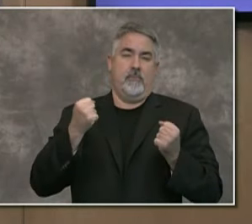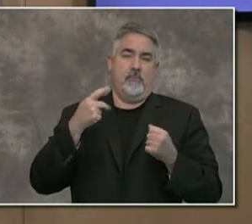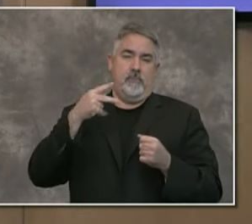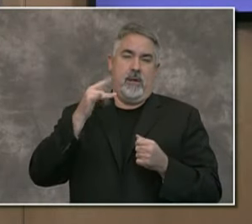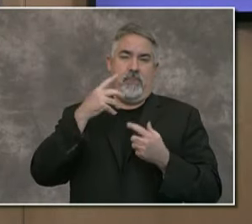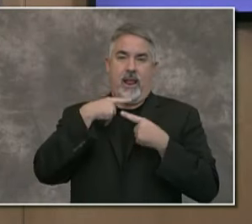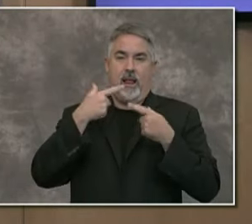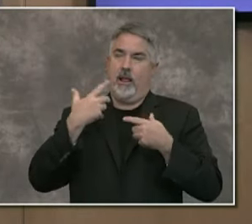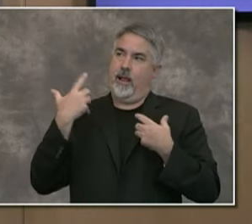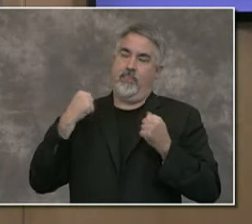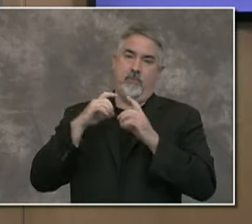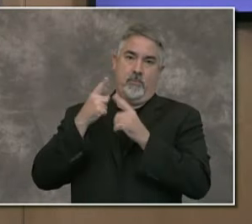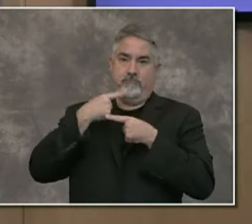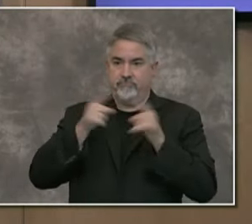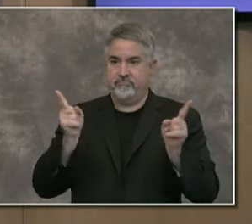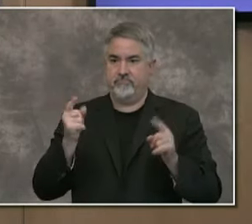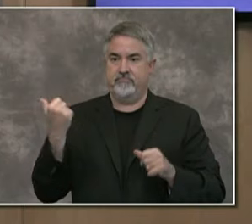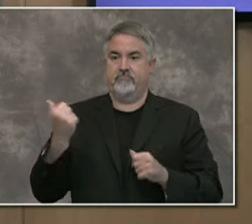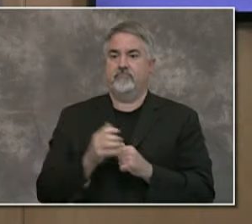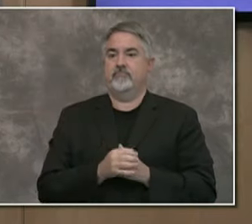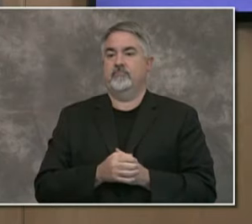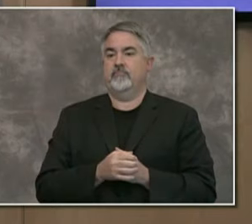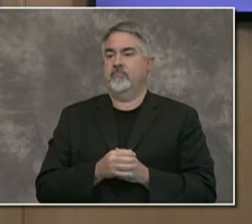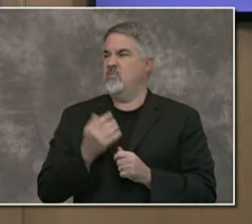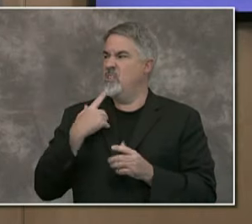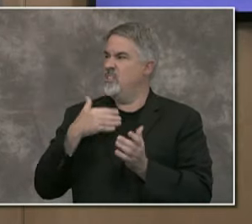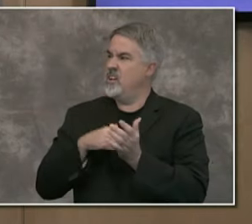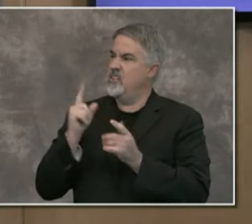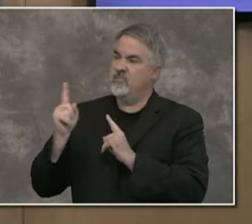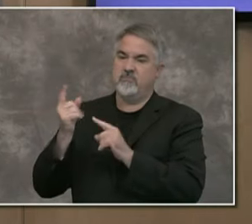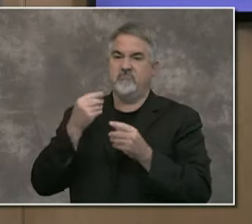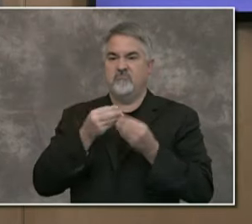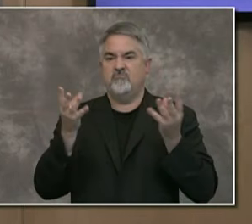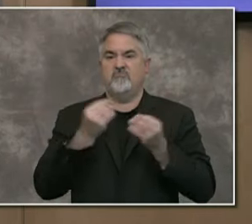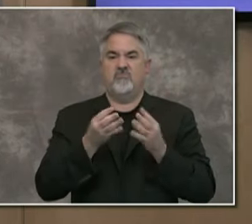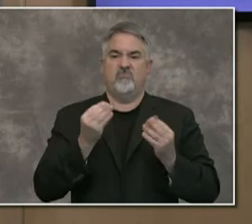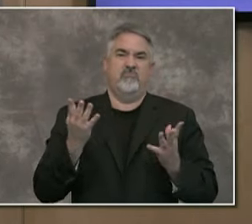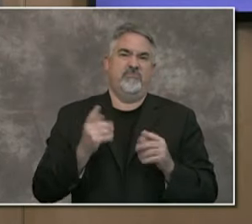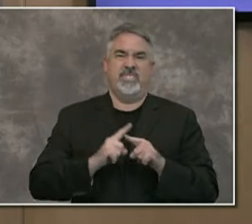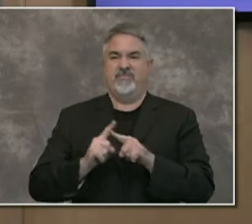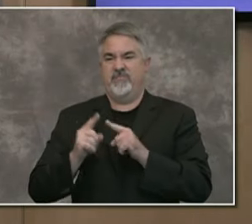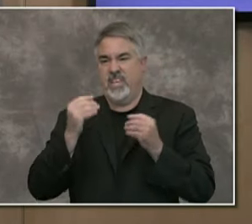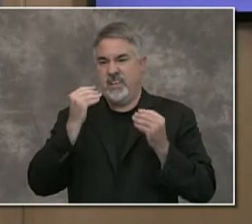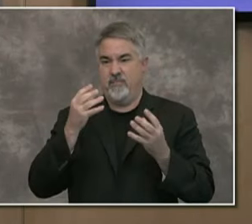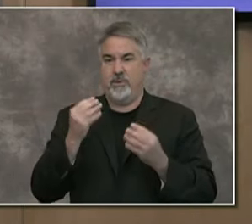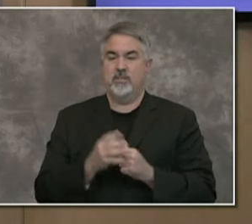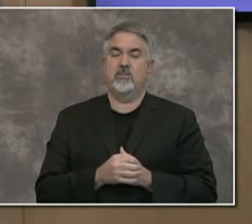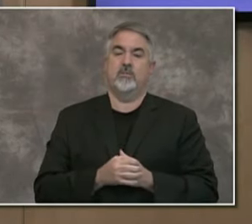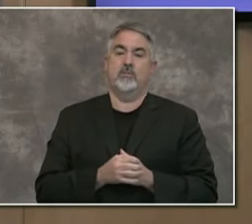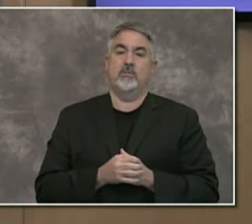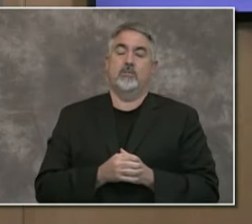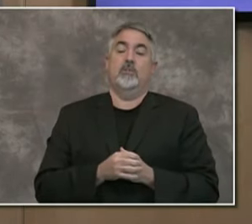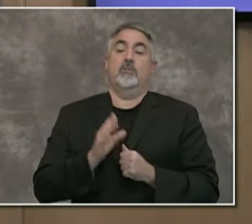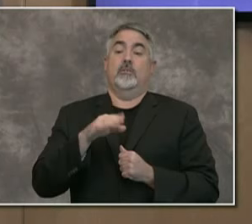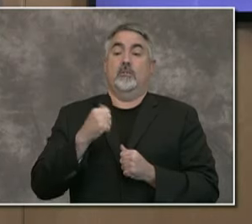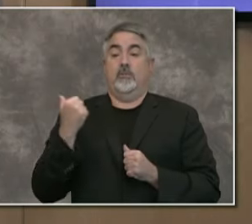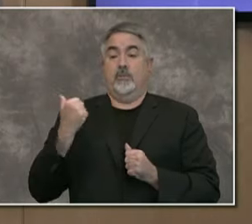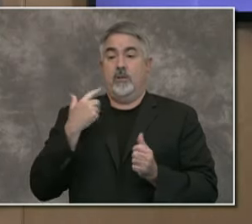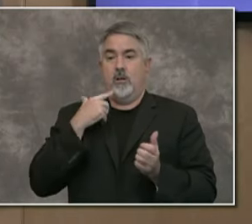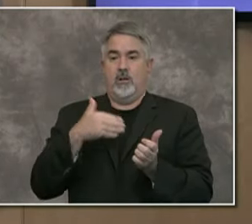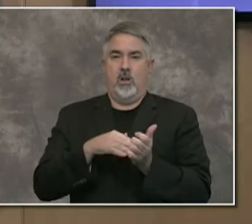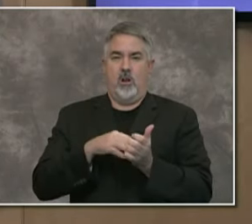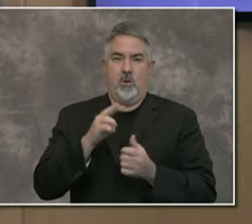update by our Public Health Officer, Wilma Wooten, and then we will go straight to the questions. Supervisor